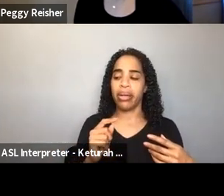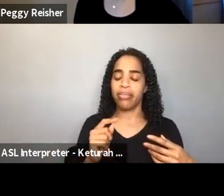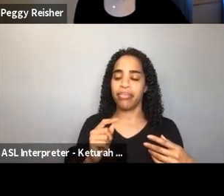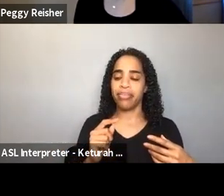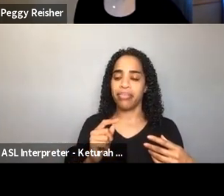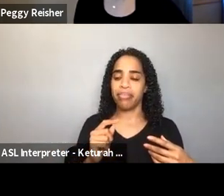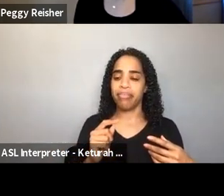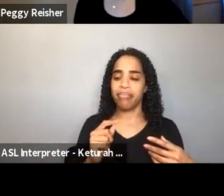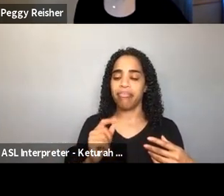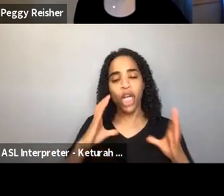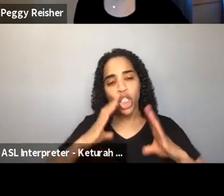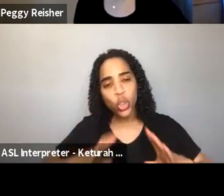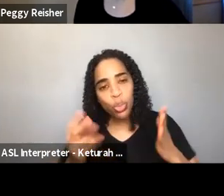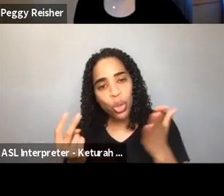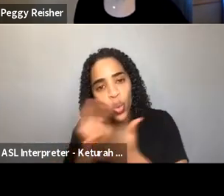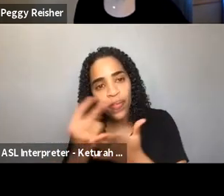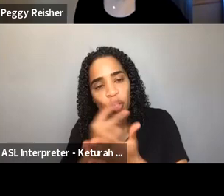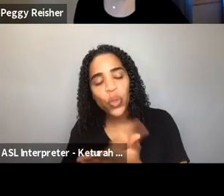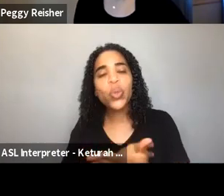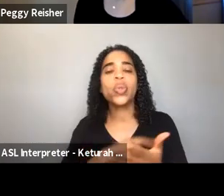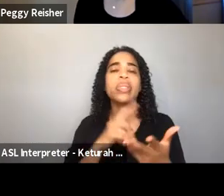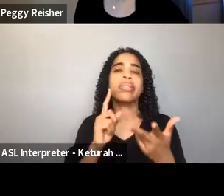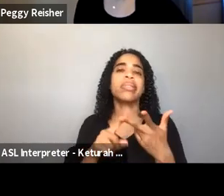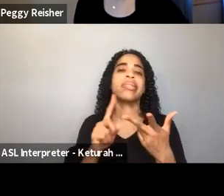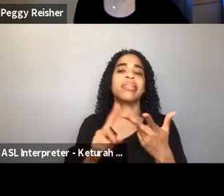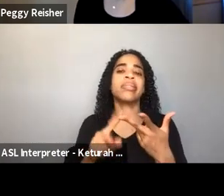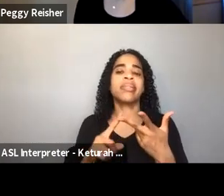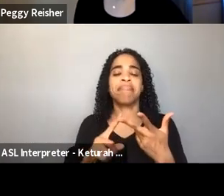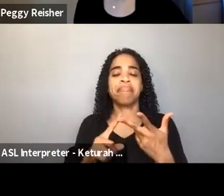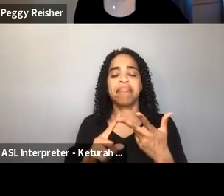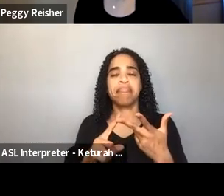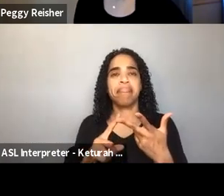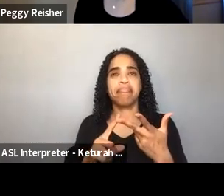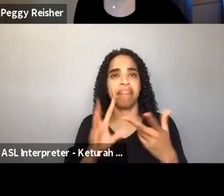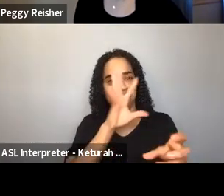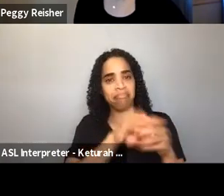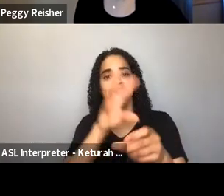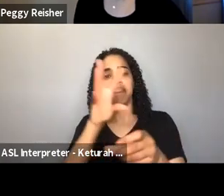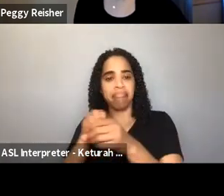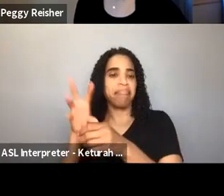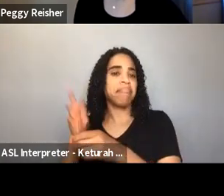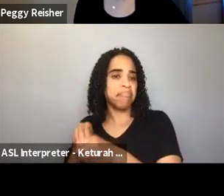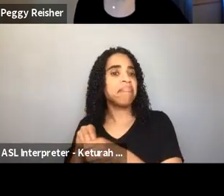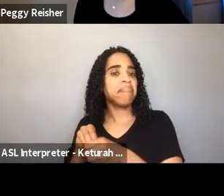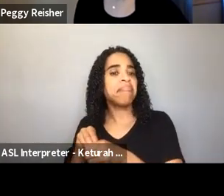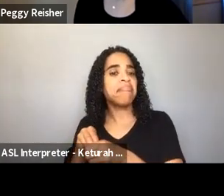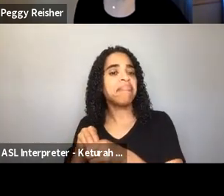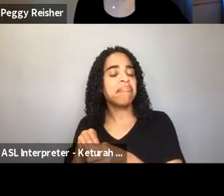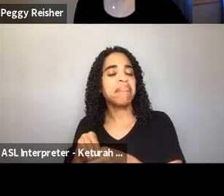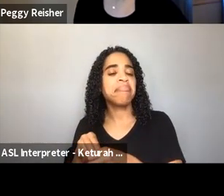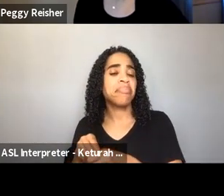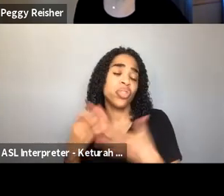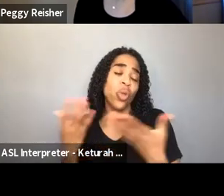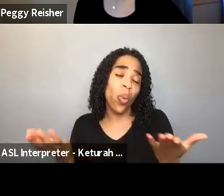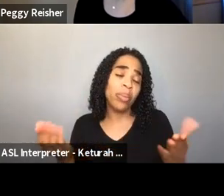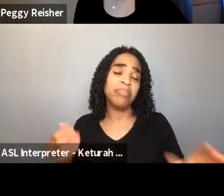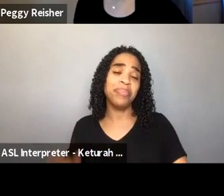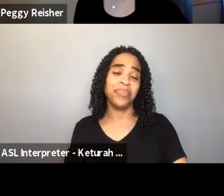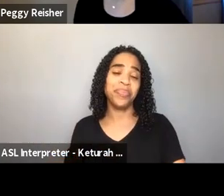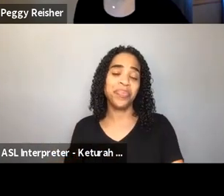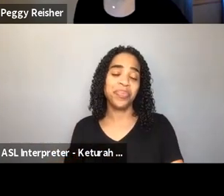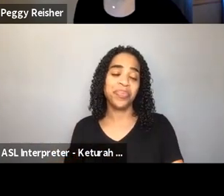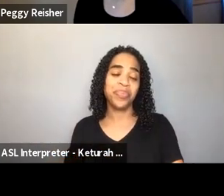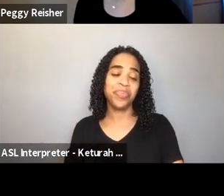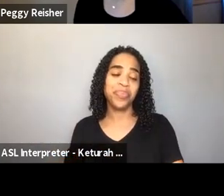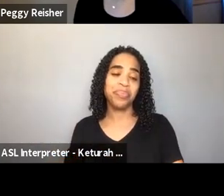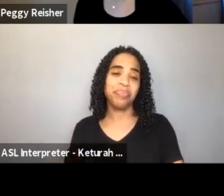the consumer reviews, all the different components. And so I say that just to kind of indicate that